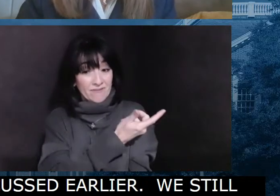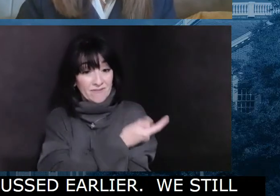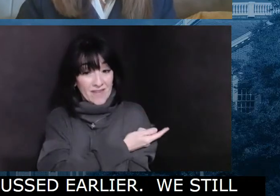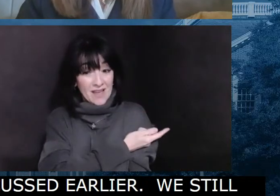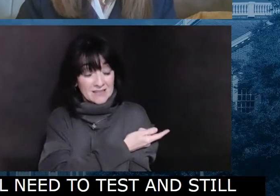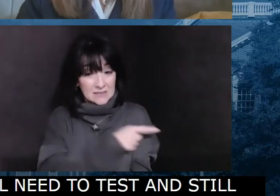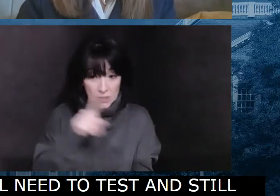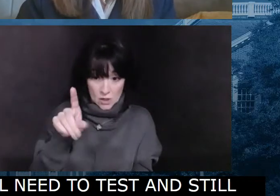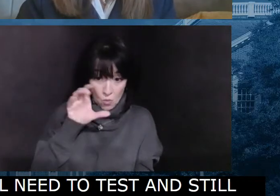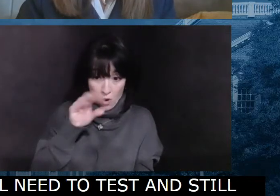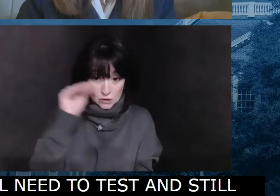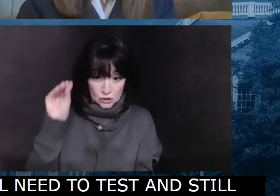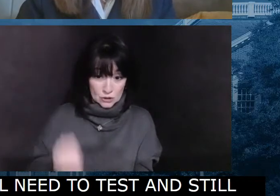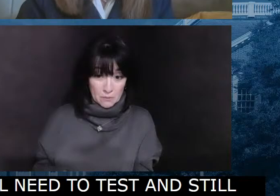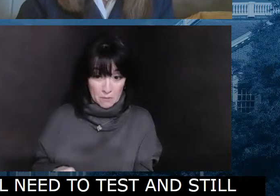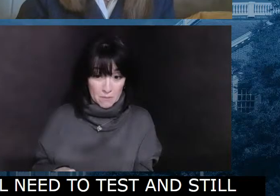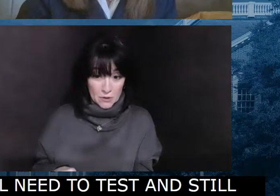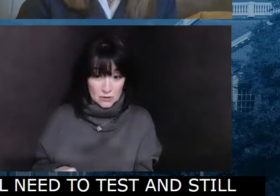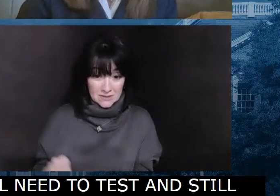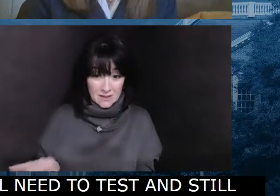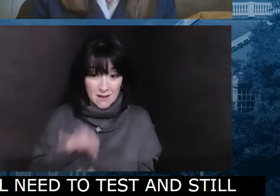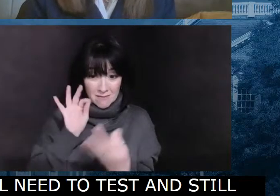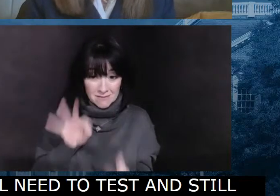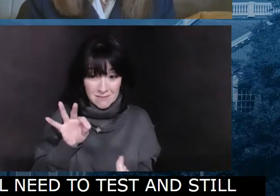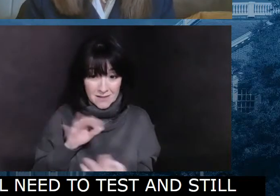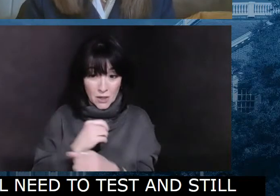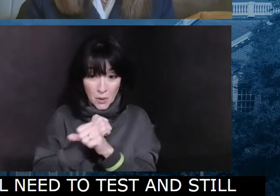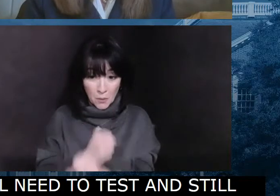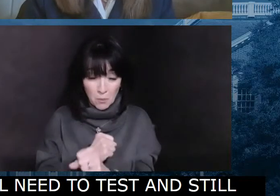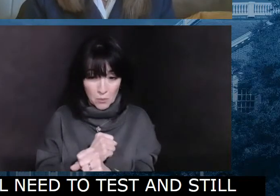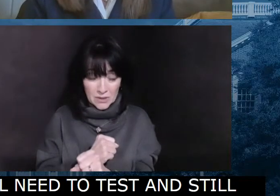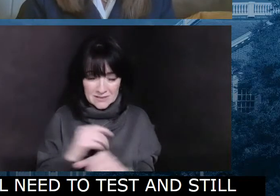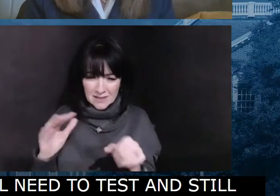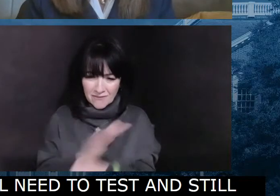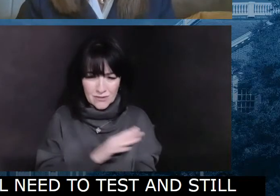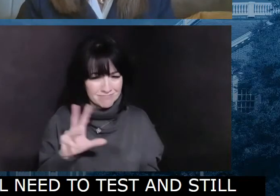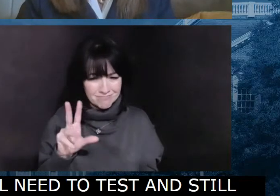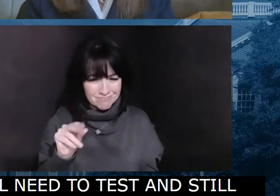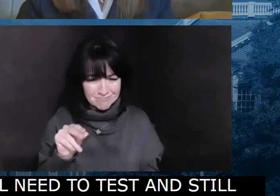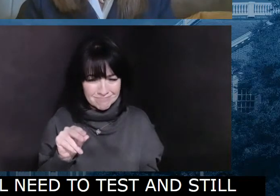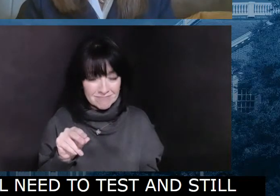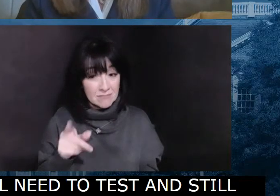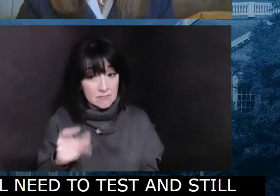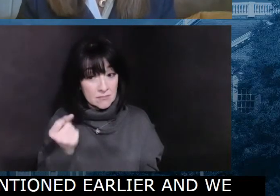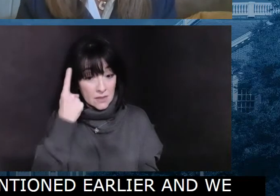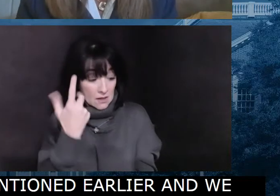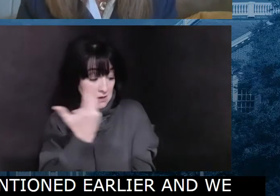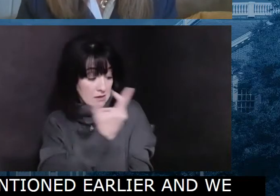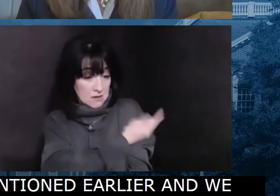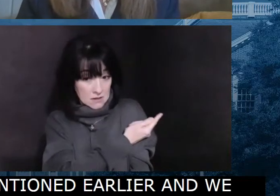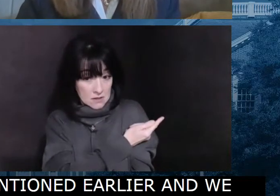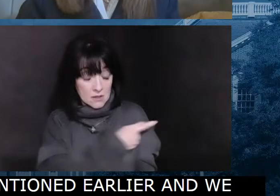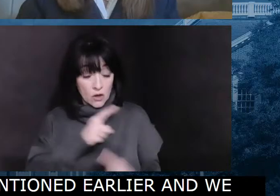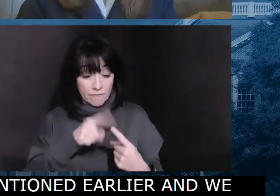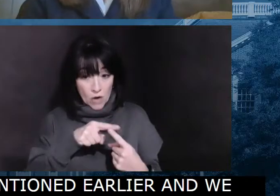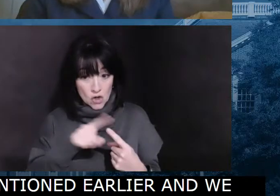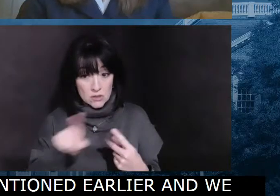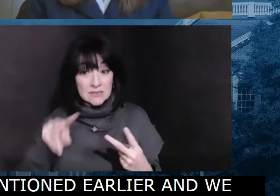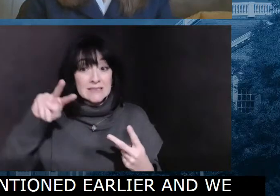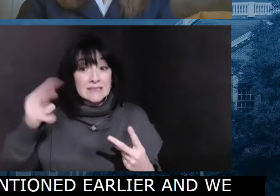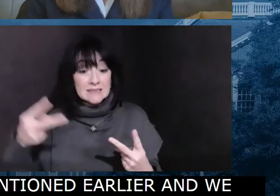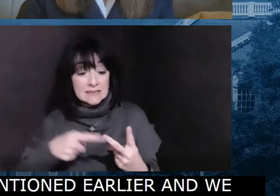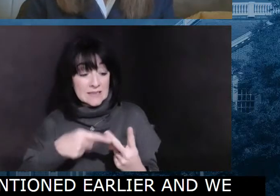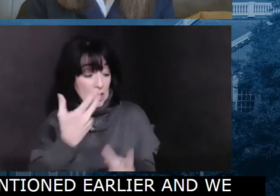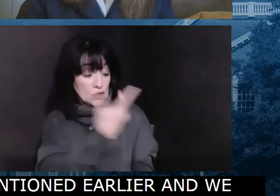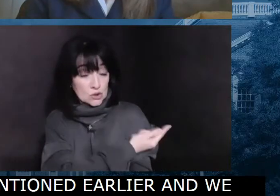to consider yourself protected until you're at least 2 weeks after your second dose. But